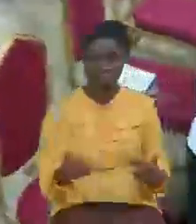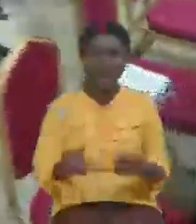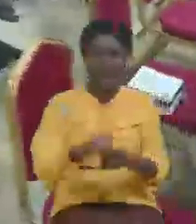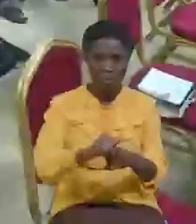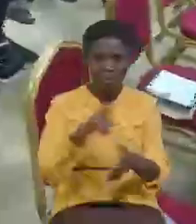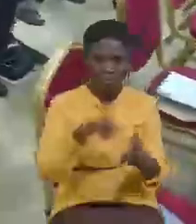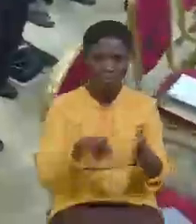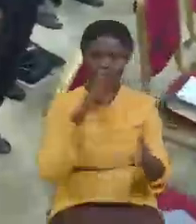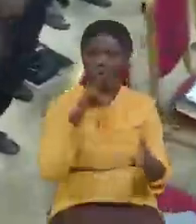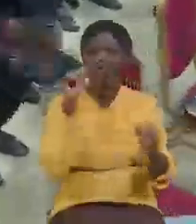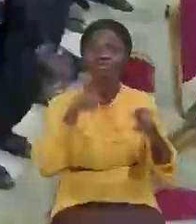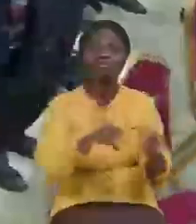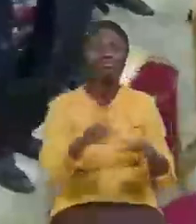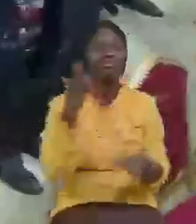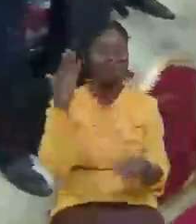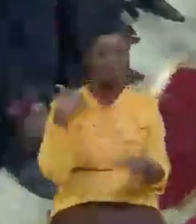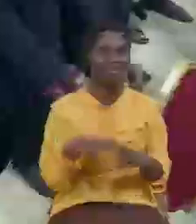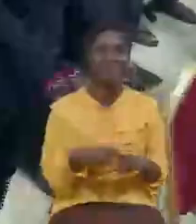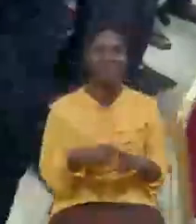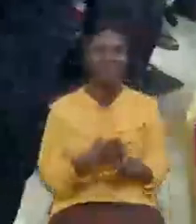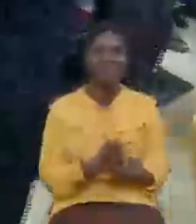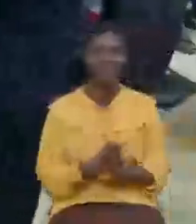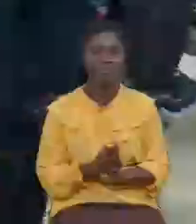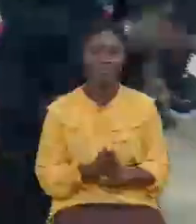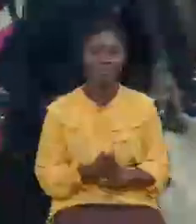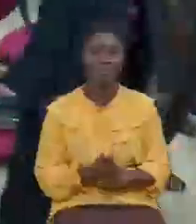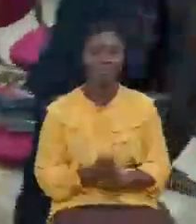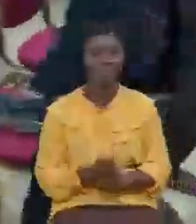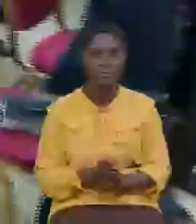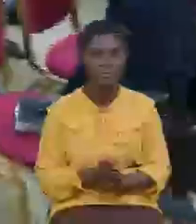able to do before. I